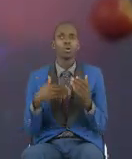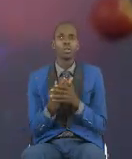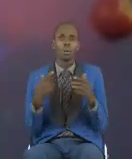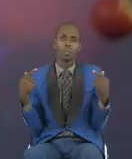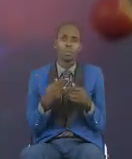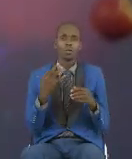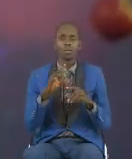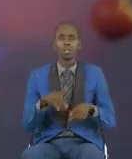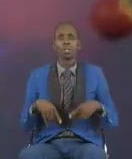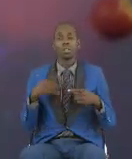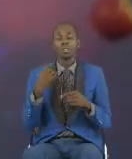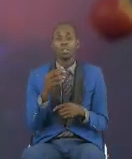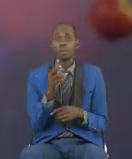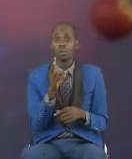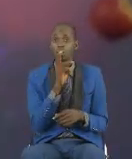water